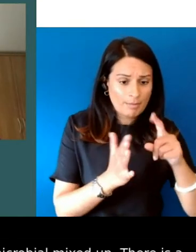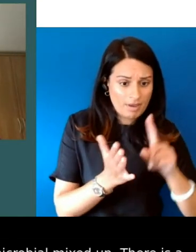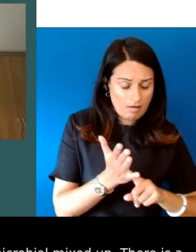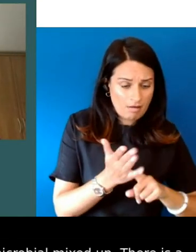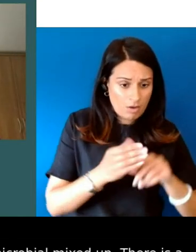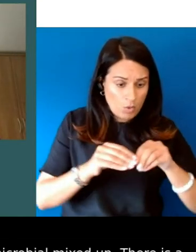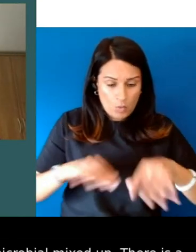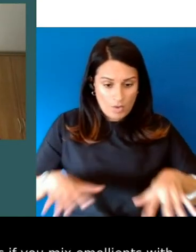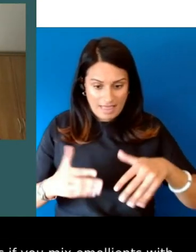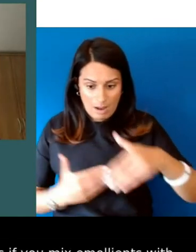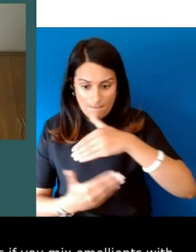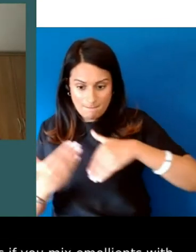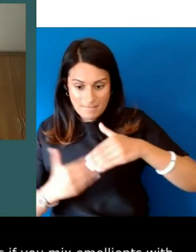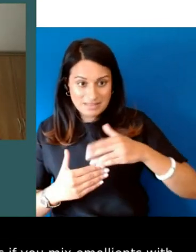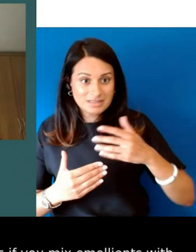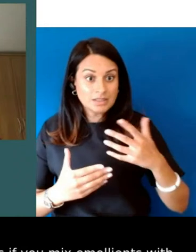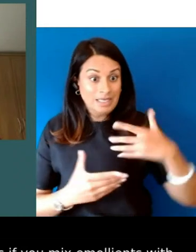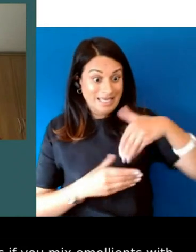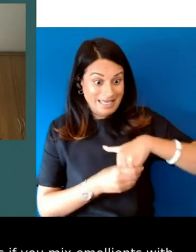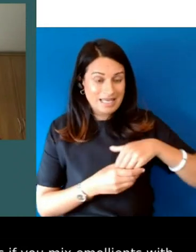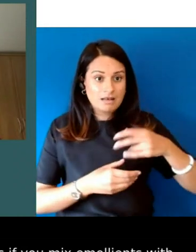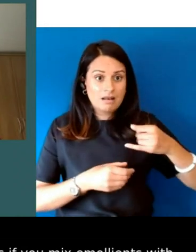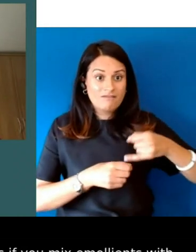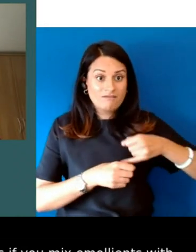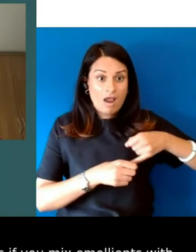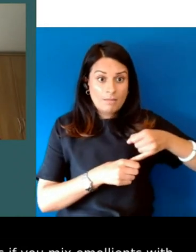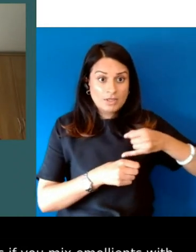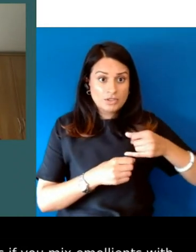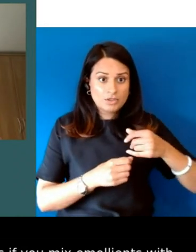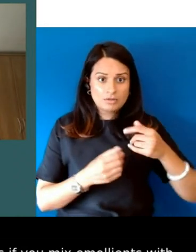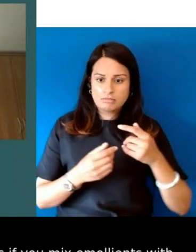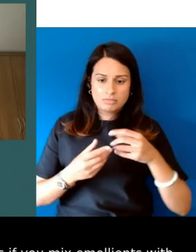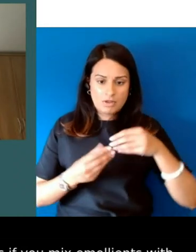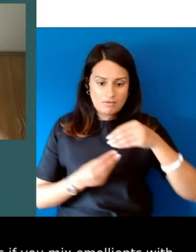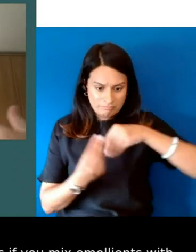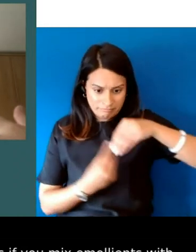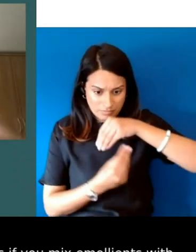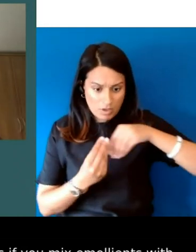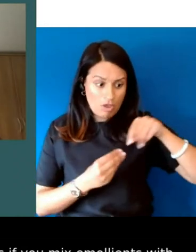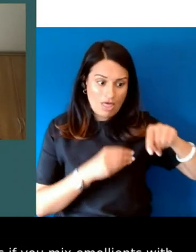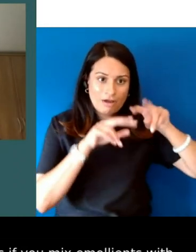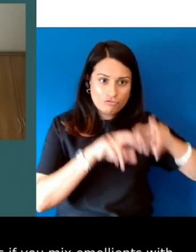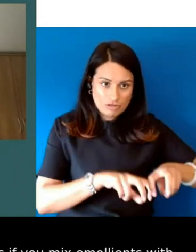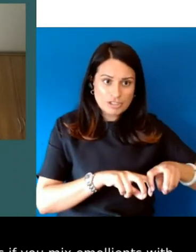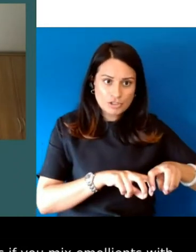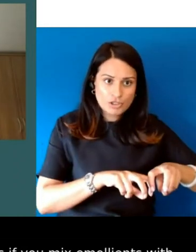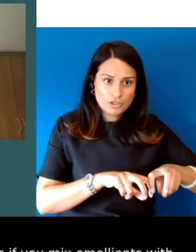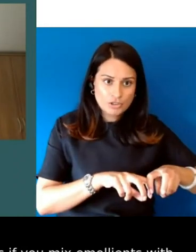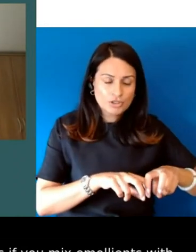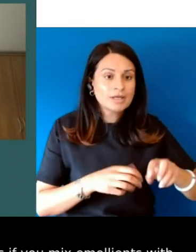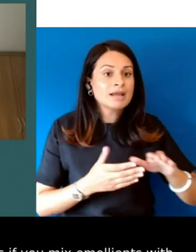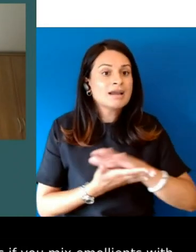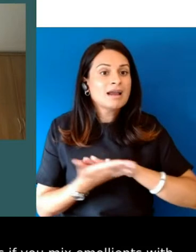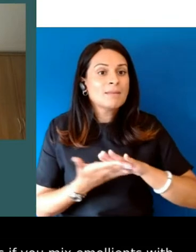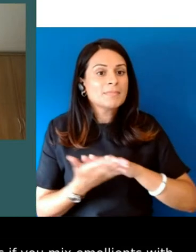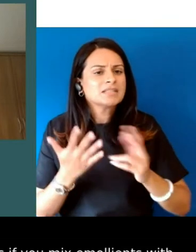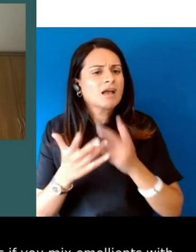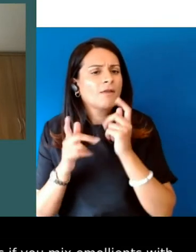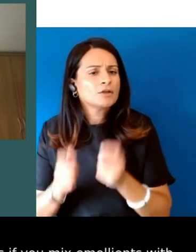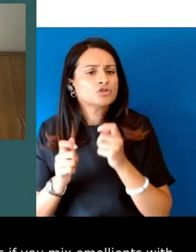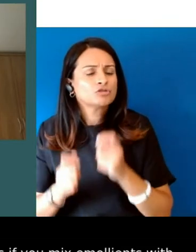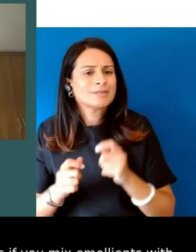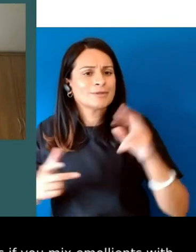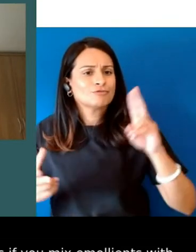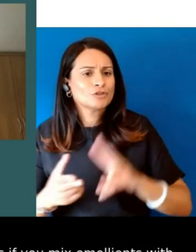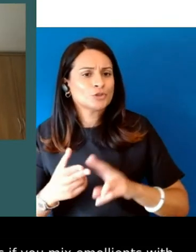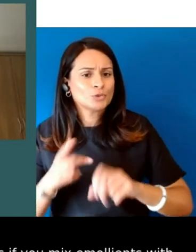pharmaceutical formulation which has been researched you actually then reduce effects of other treatments so we wouldn't in the eczema